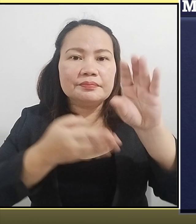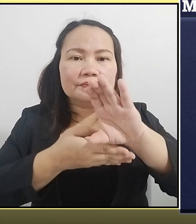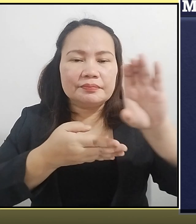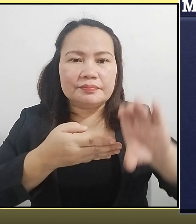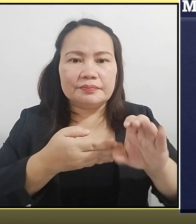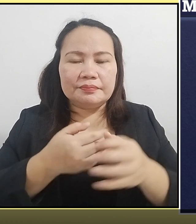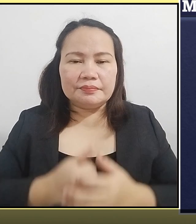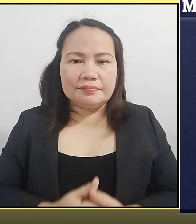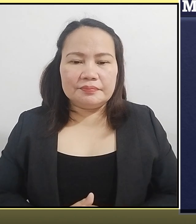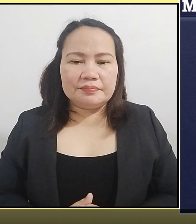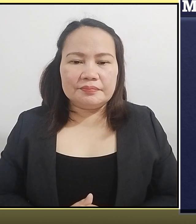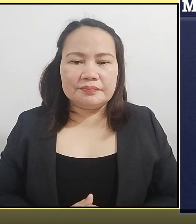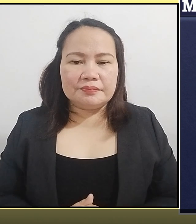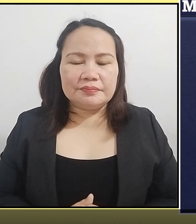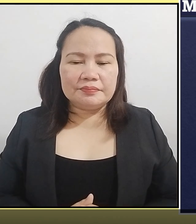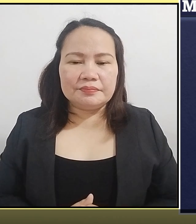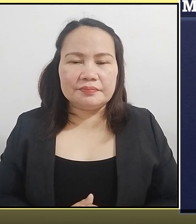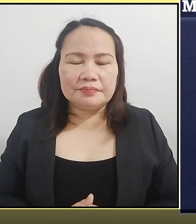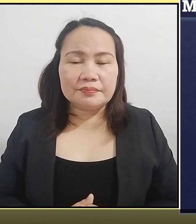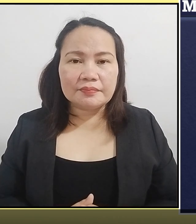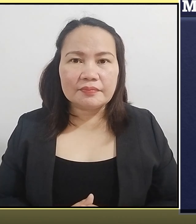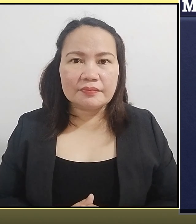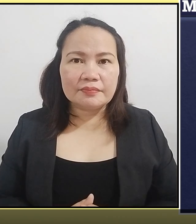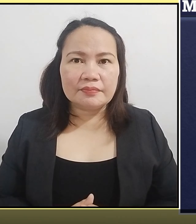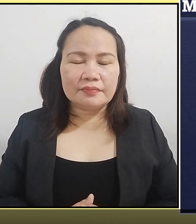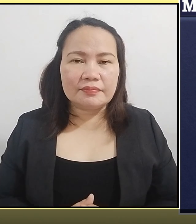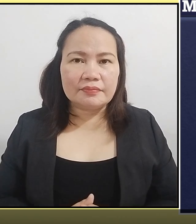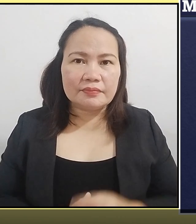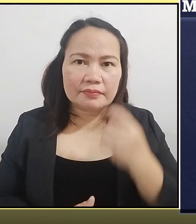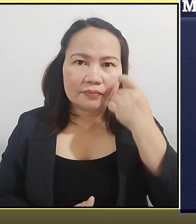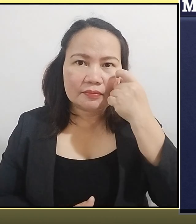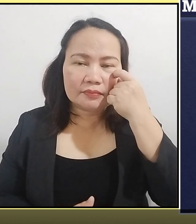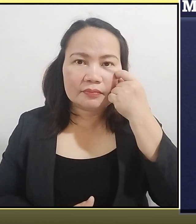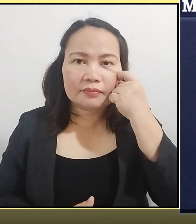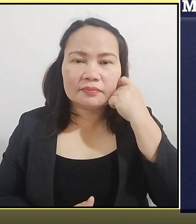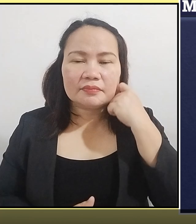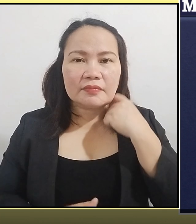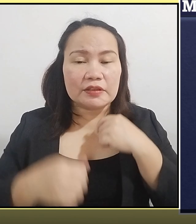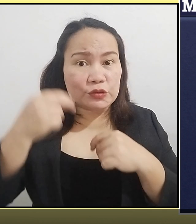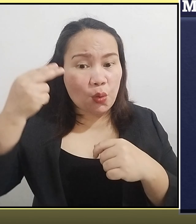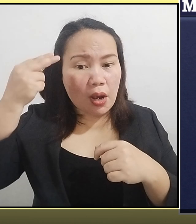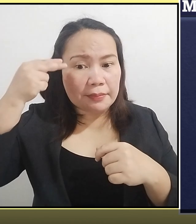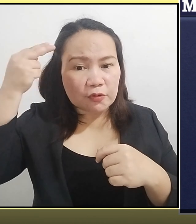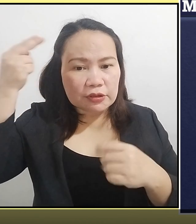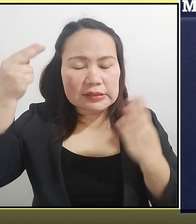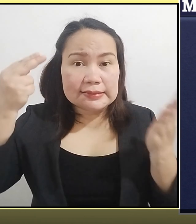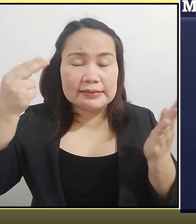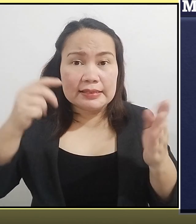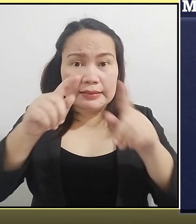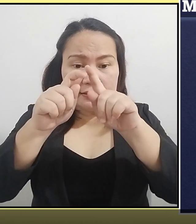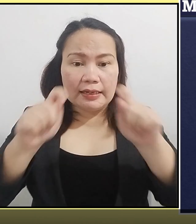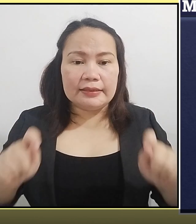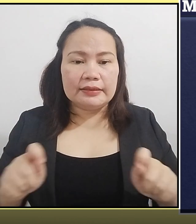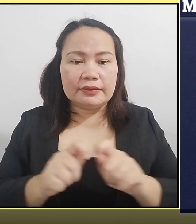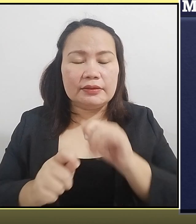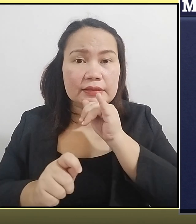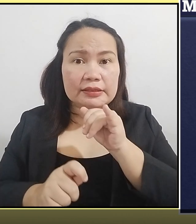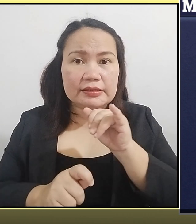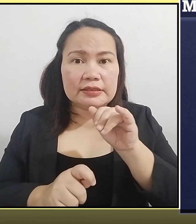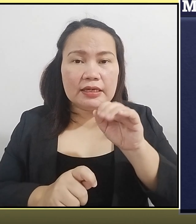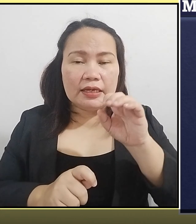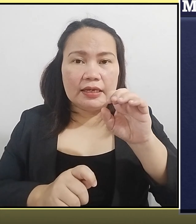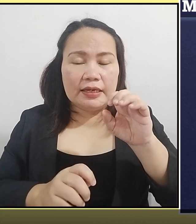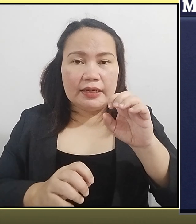conclusion. So, ang daming case na minsan statement lang, i-identify mo yung hypothesis and conclusion. Minsan naman given na si hypothesis